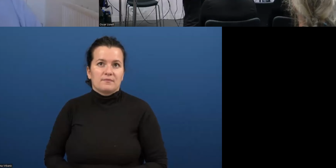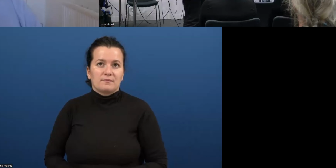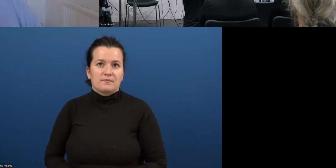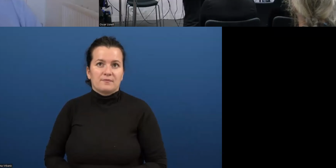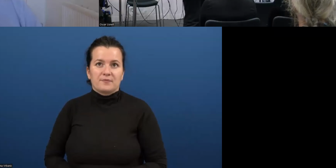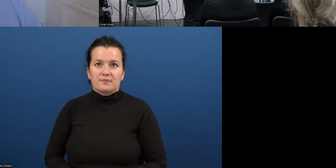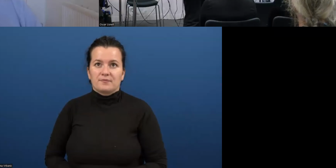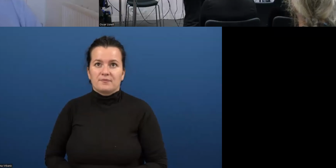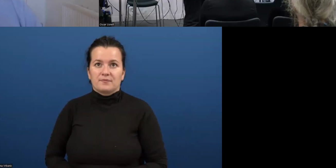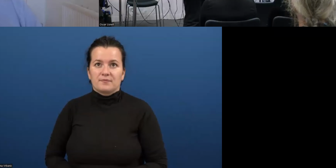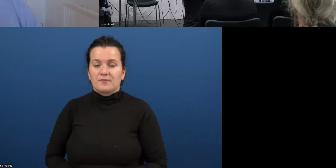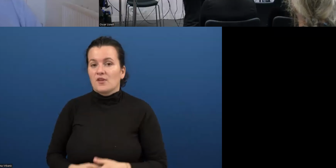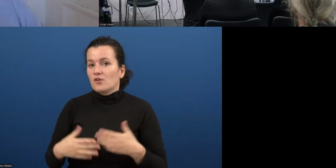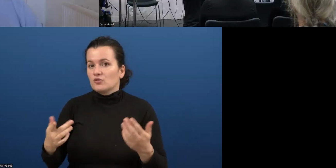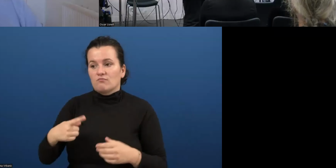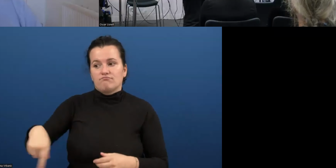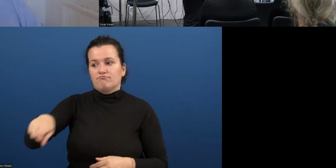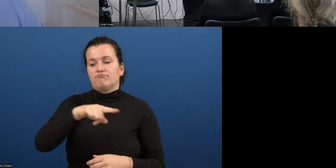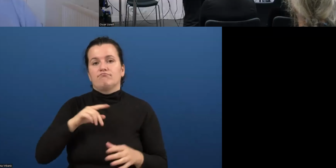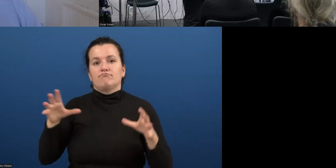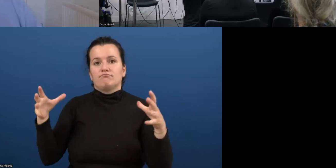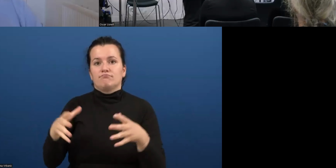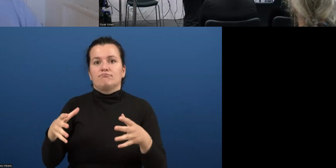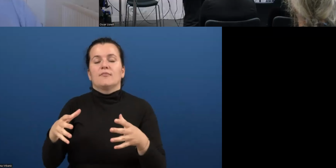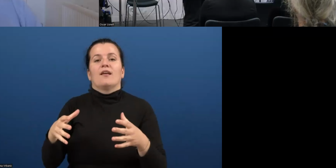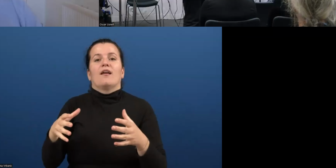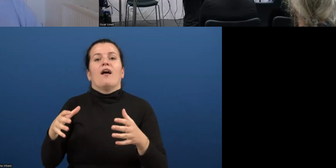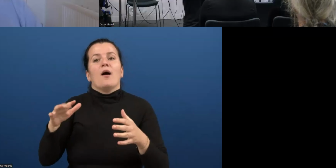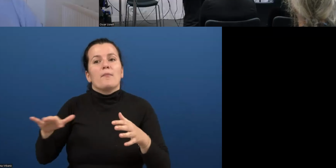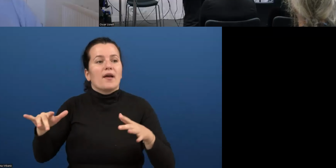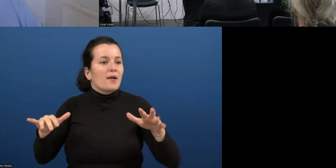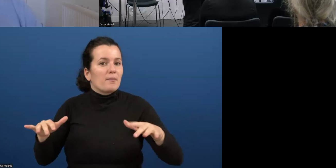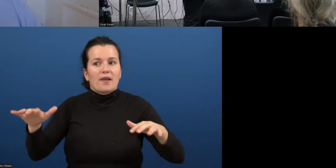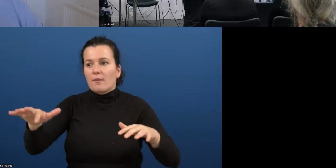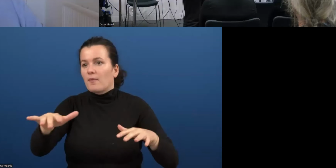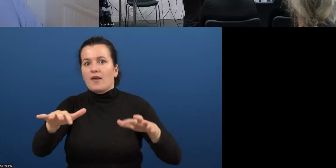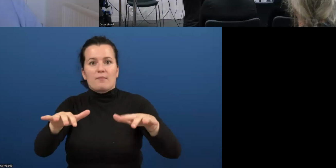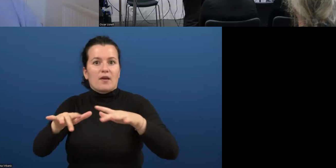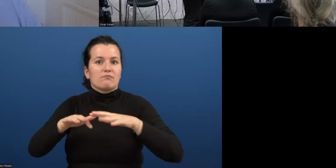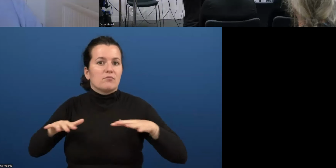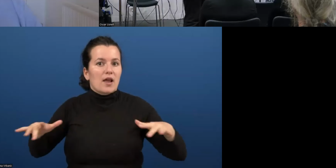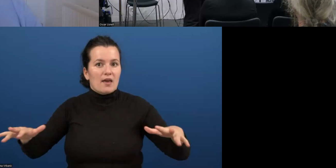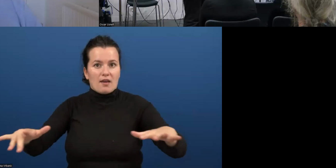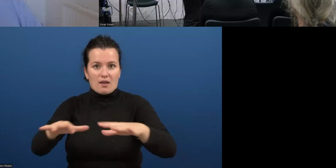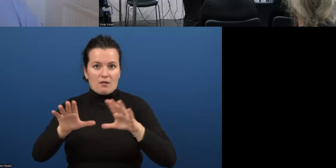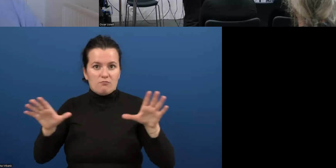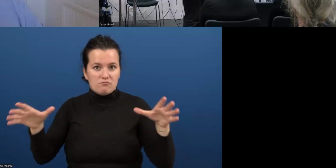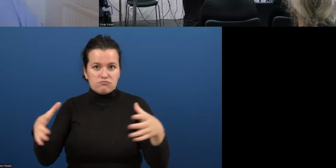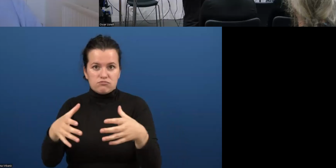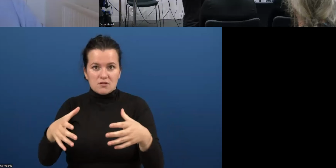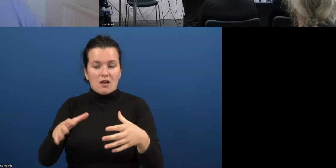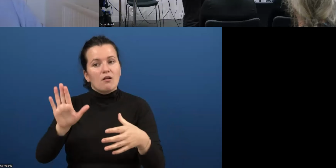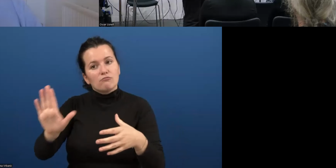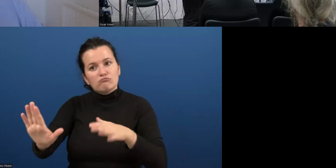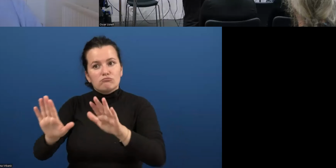whole the sequence fantastic, when the whole orchestra here on the seats were doing their own things, but it